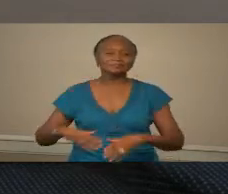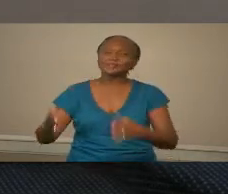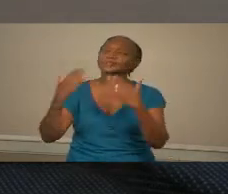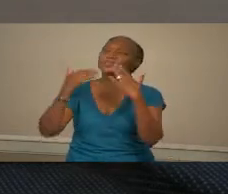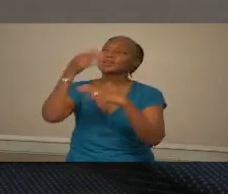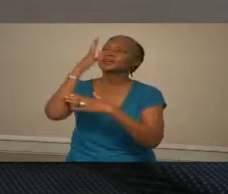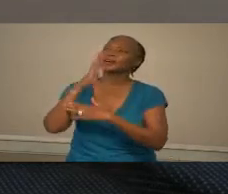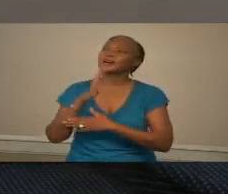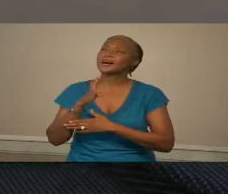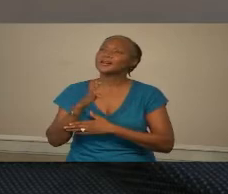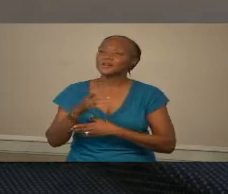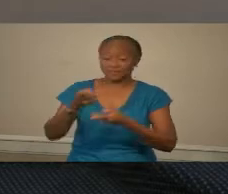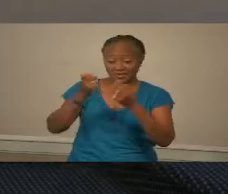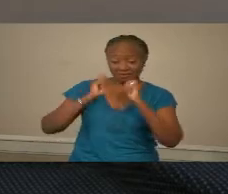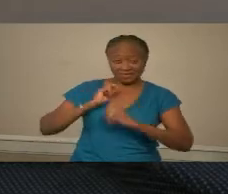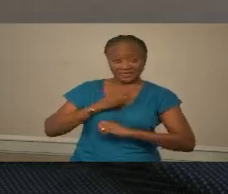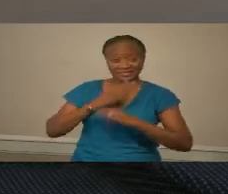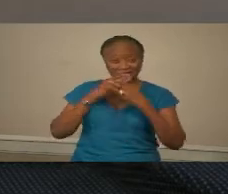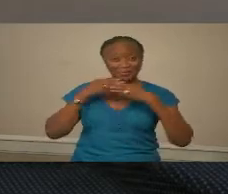God, for putting a smile on our face.